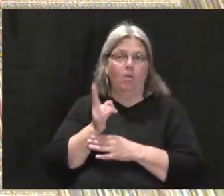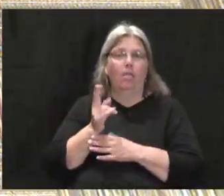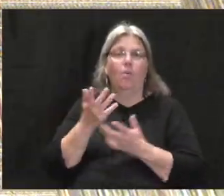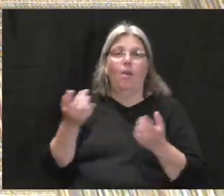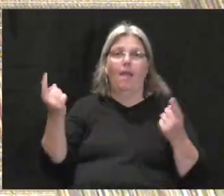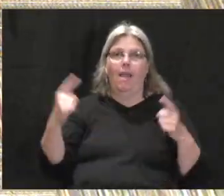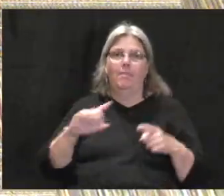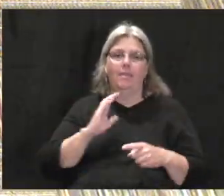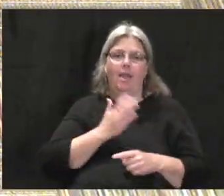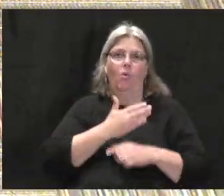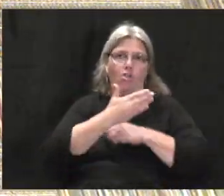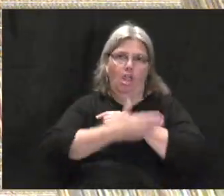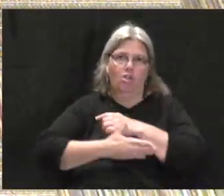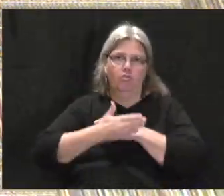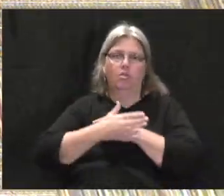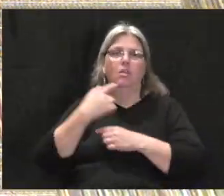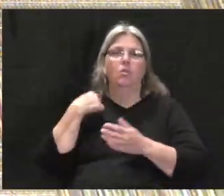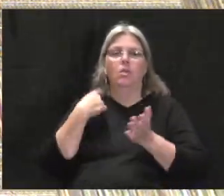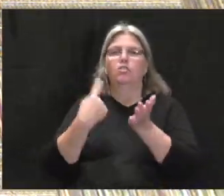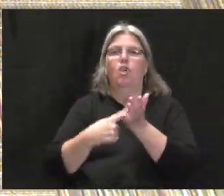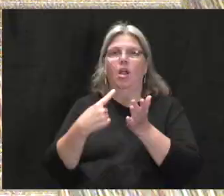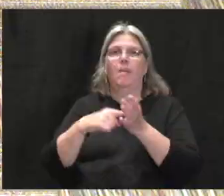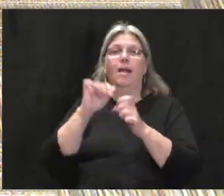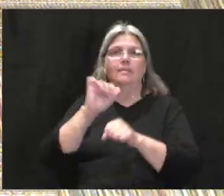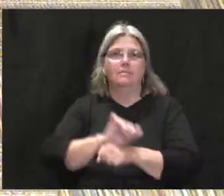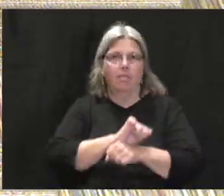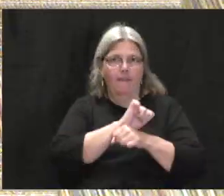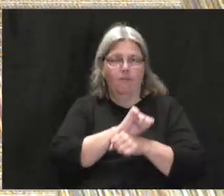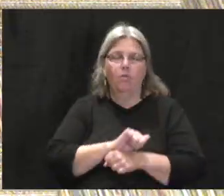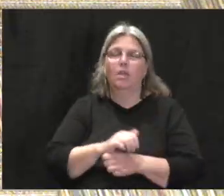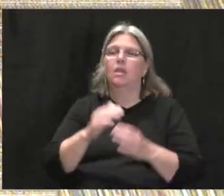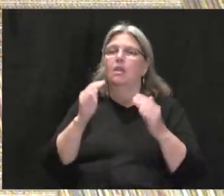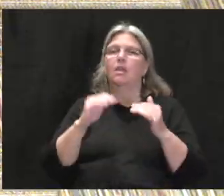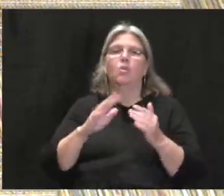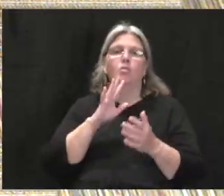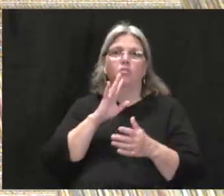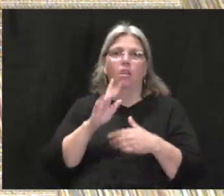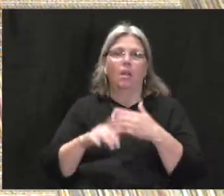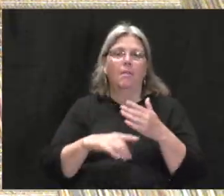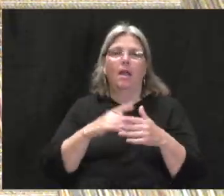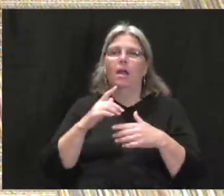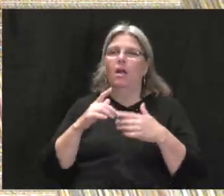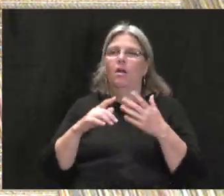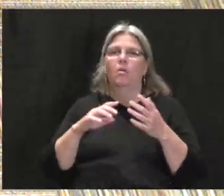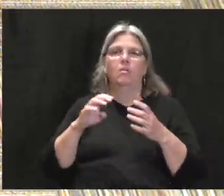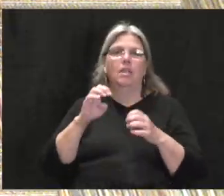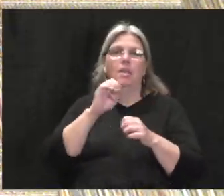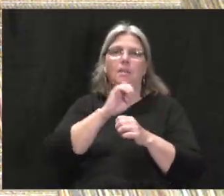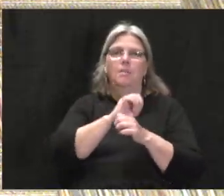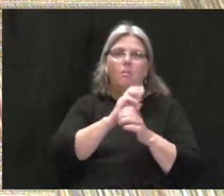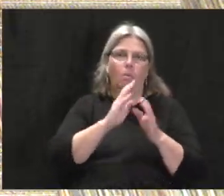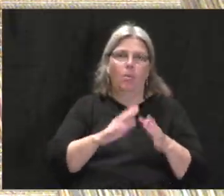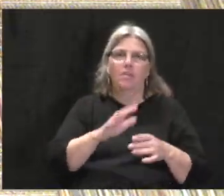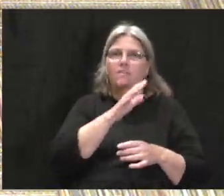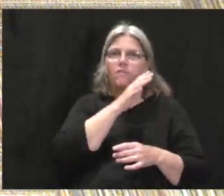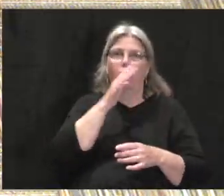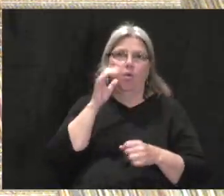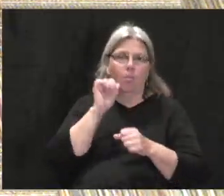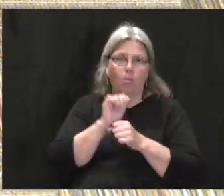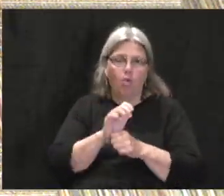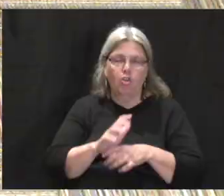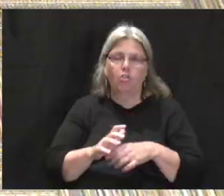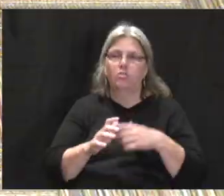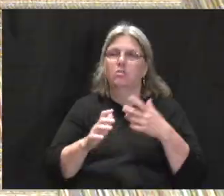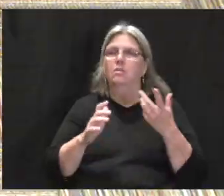We also need to address what's happening today in our country and how that's affecting our children now. It's not just what's in the books, it's